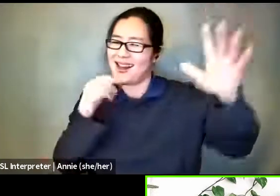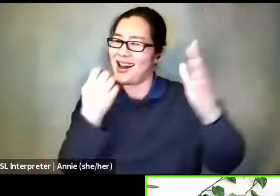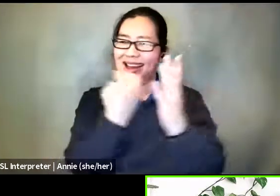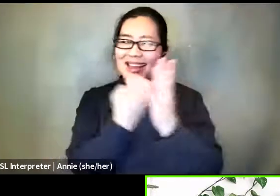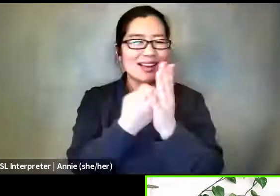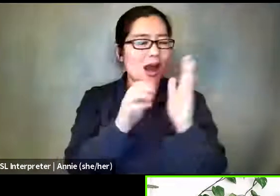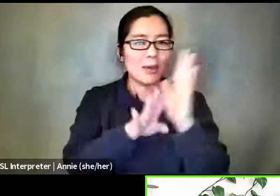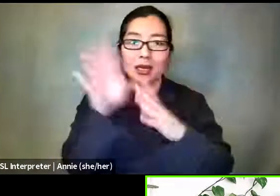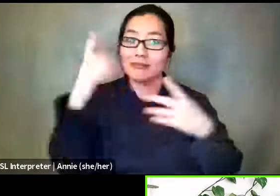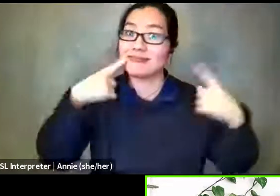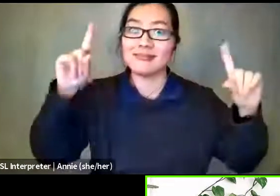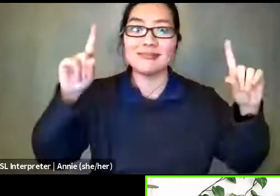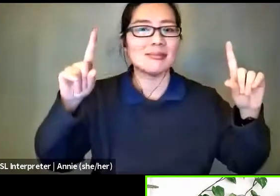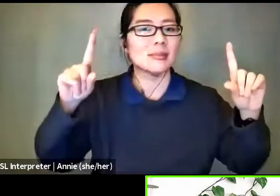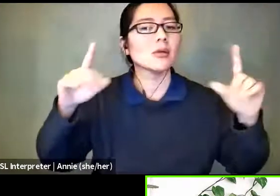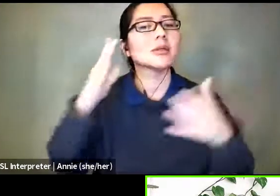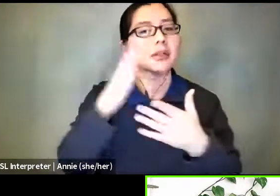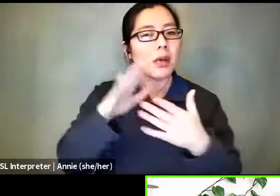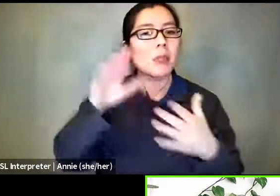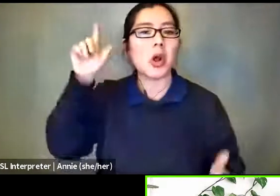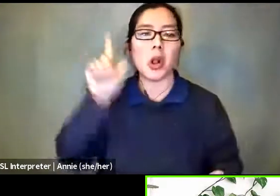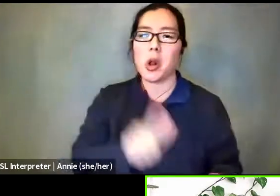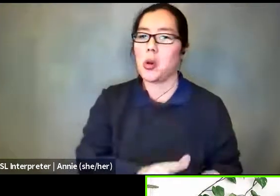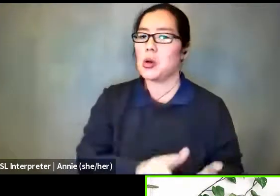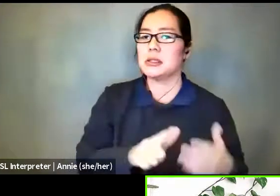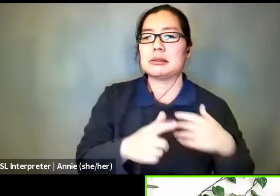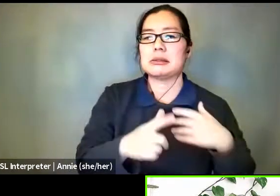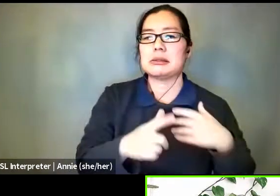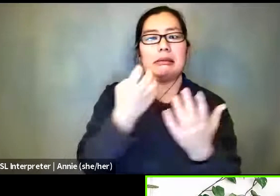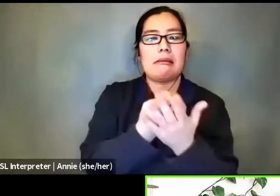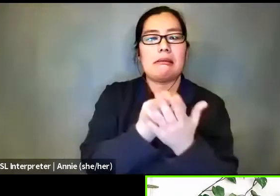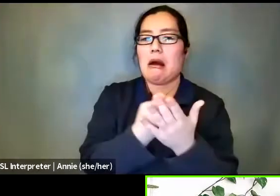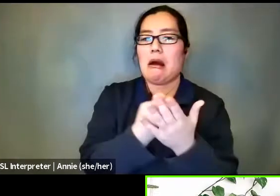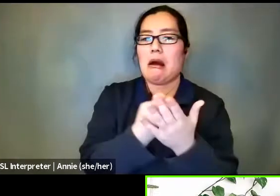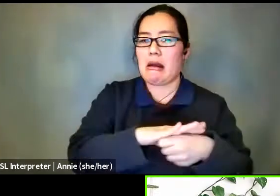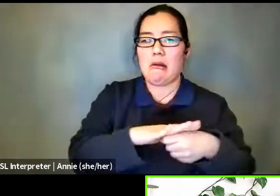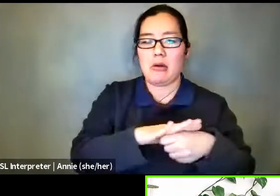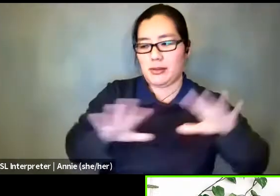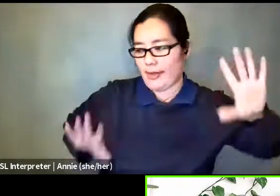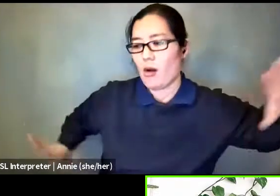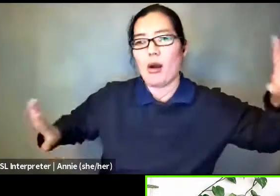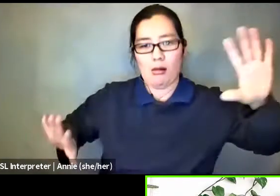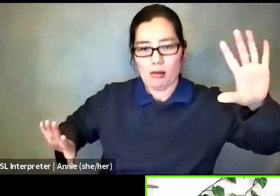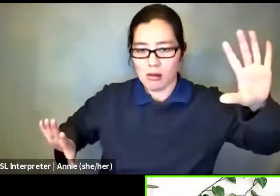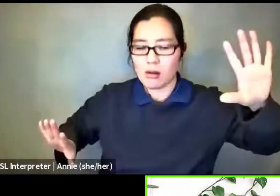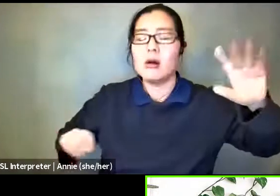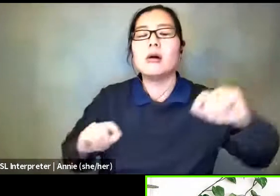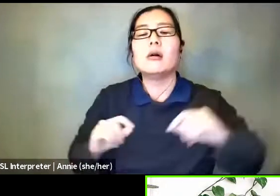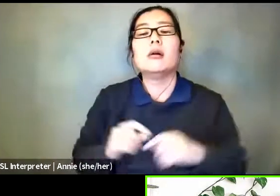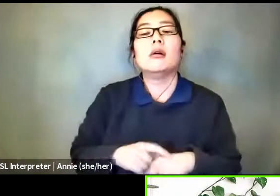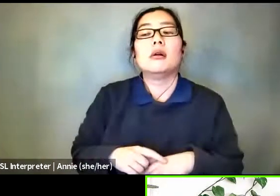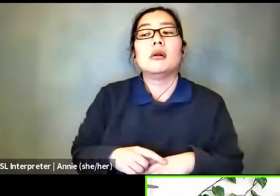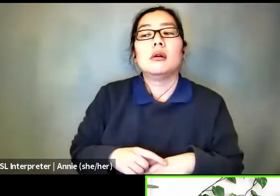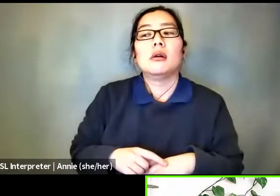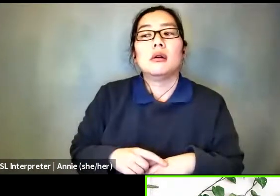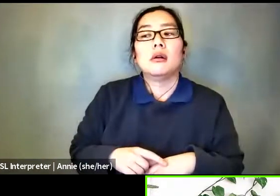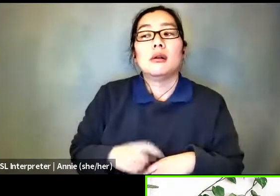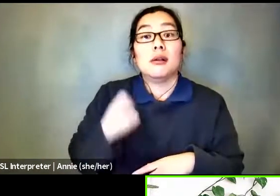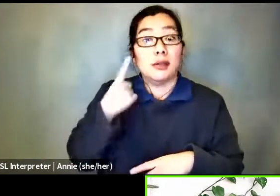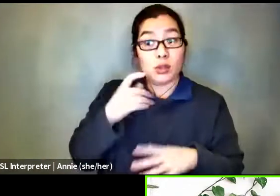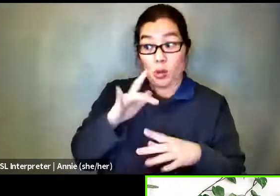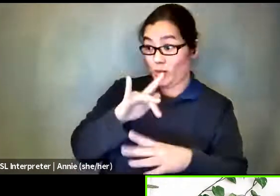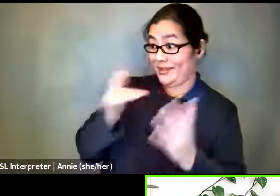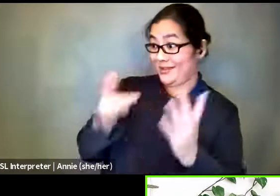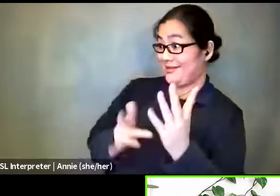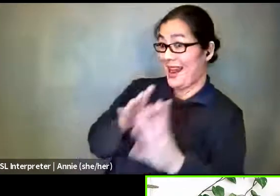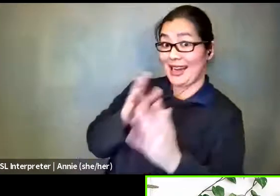areas. They're some of the lowest income areas of their regions. And what these skills have the potential to do for